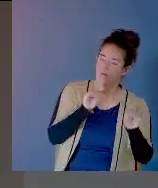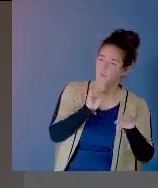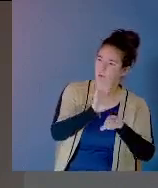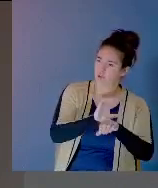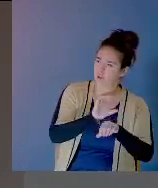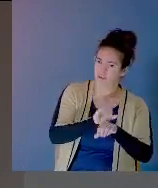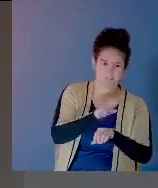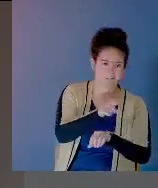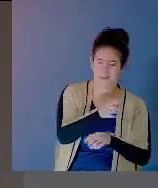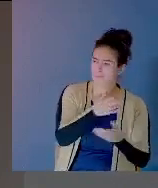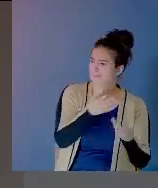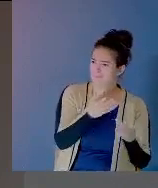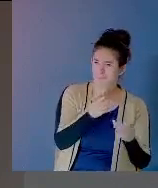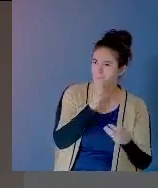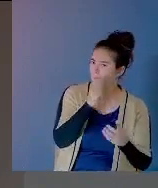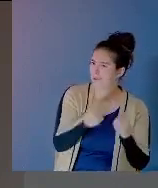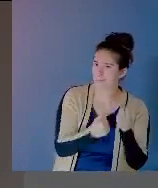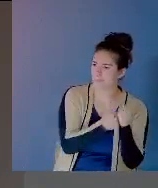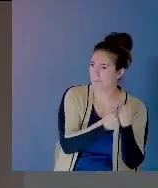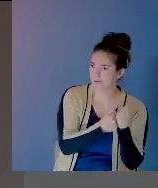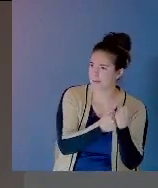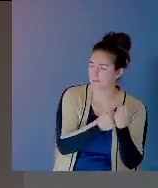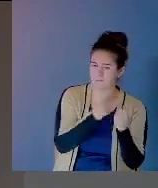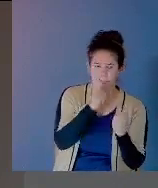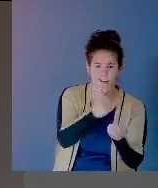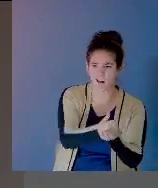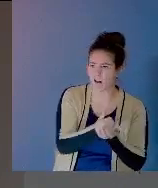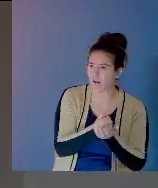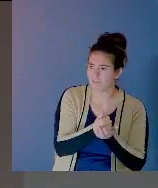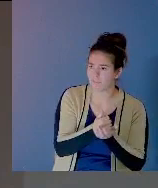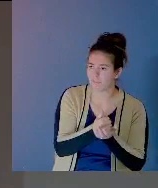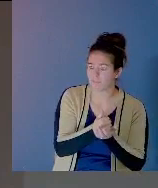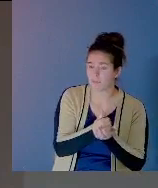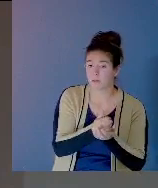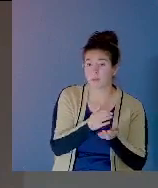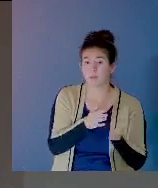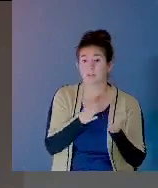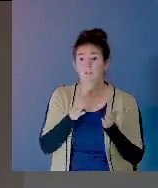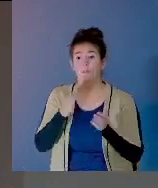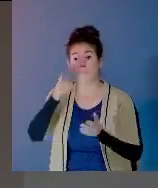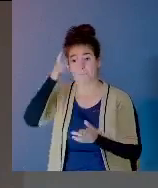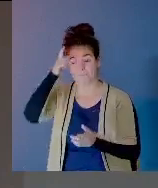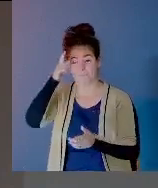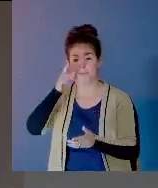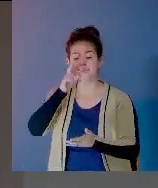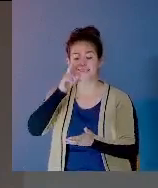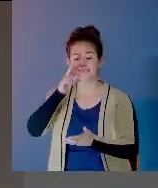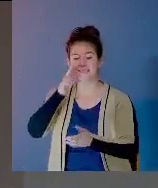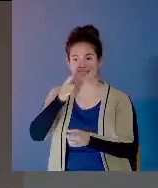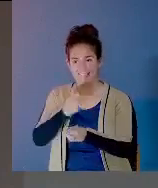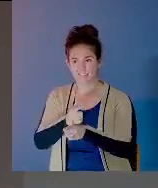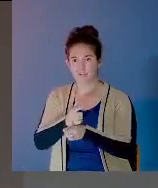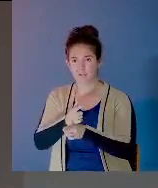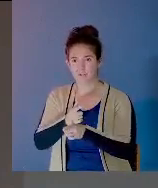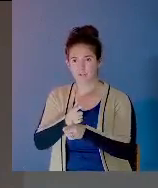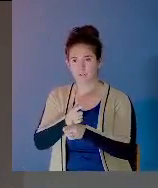my sister introduced me to John and Larry, and we